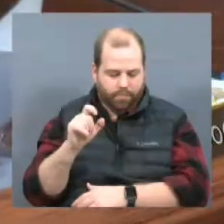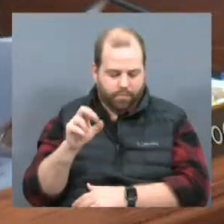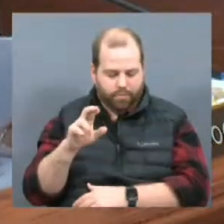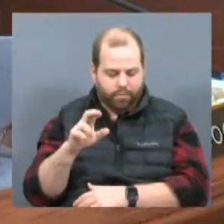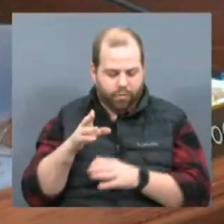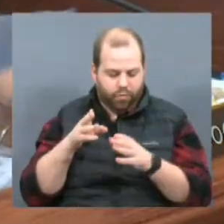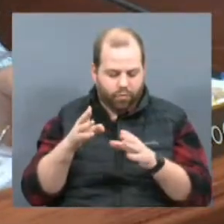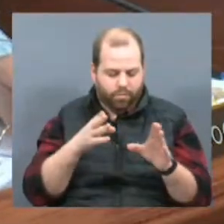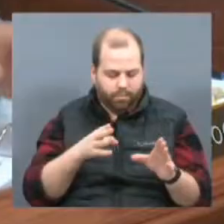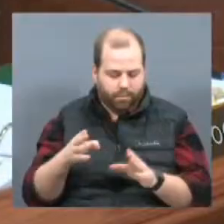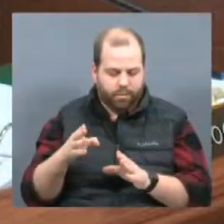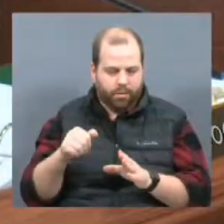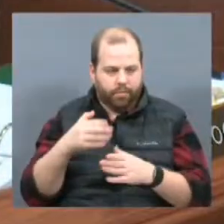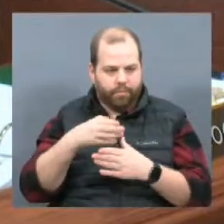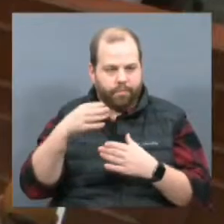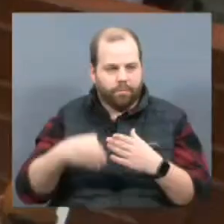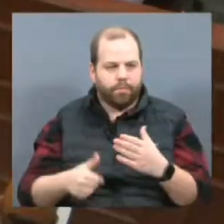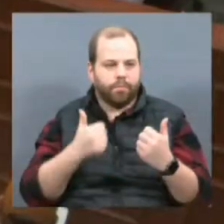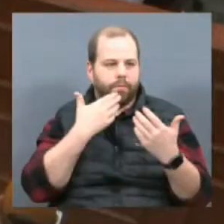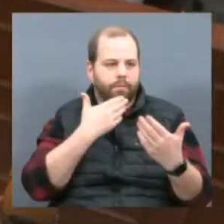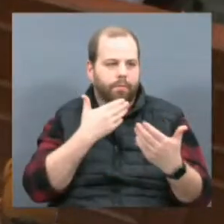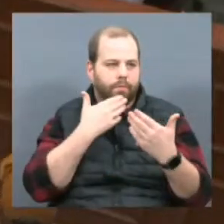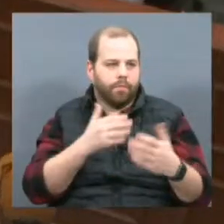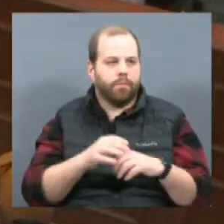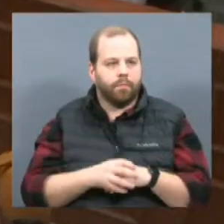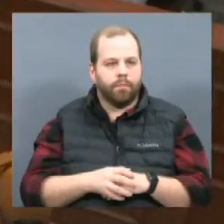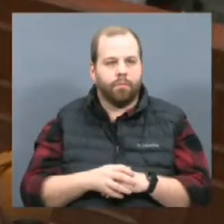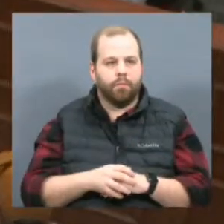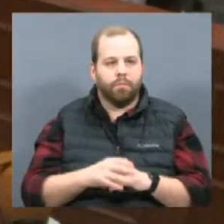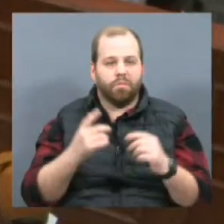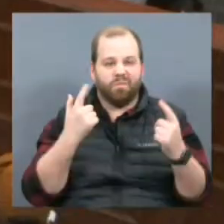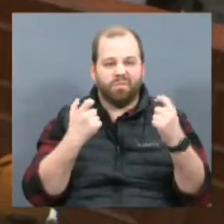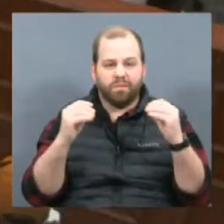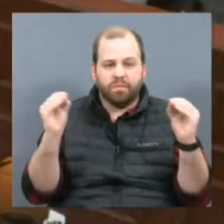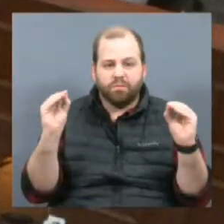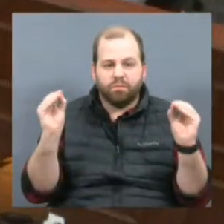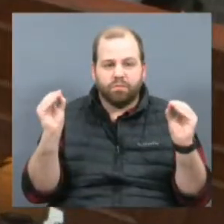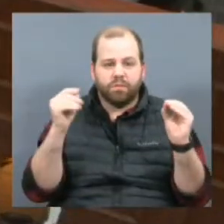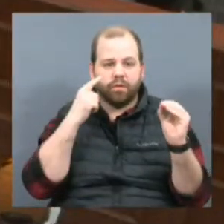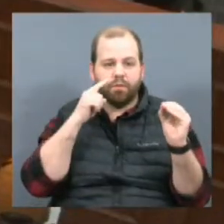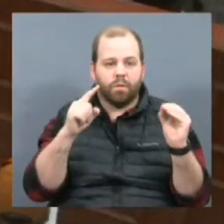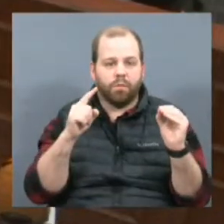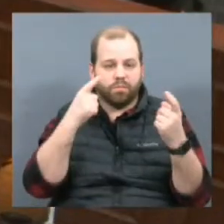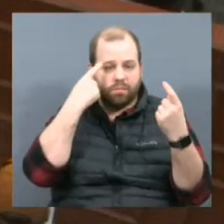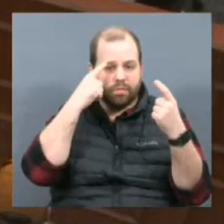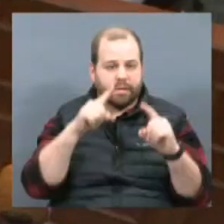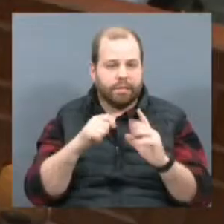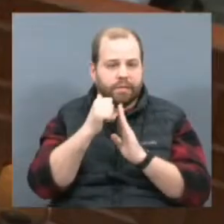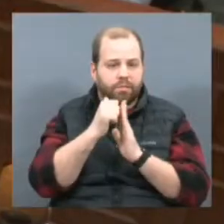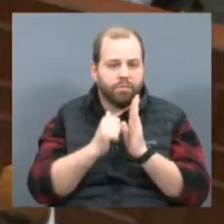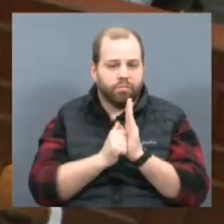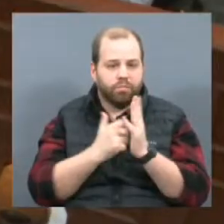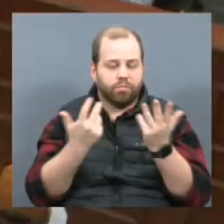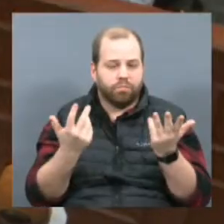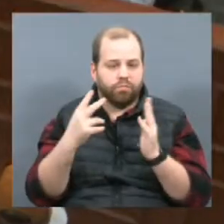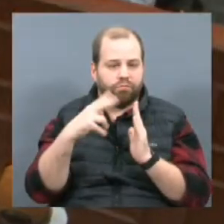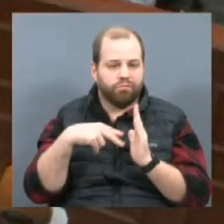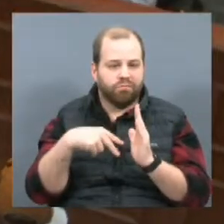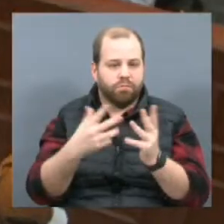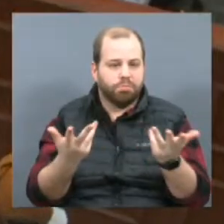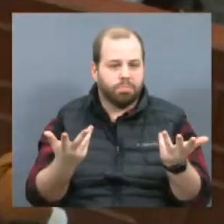the consent agenda. Thank you, Monty. If there's not any questions on the consent agenda reading, I